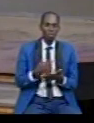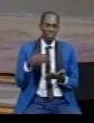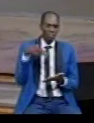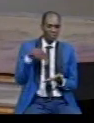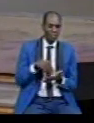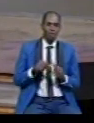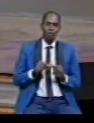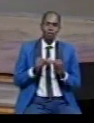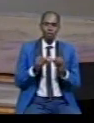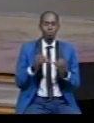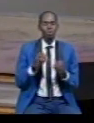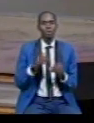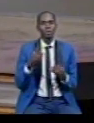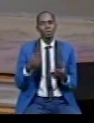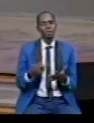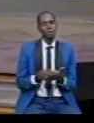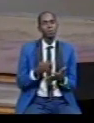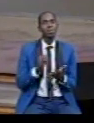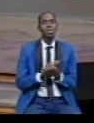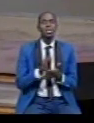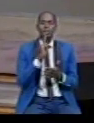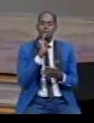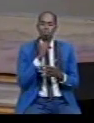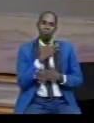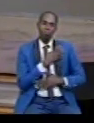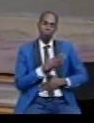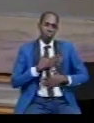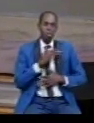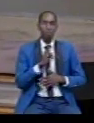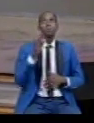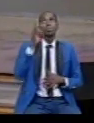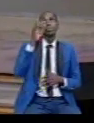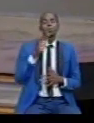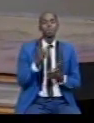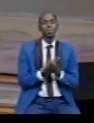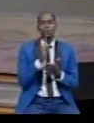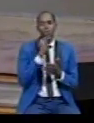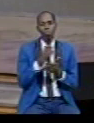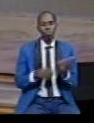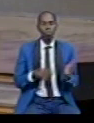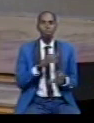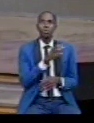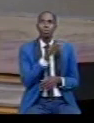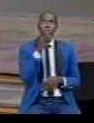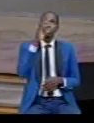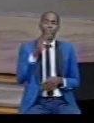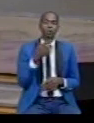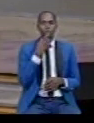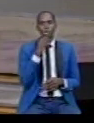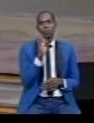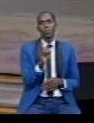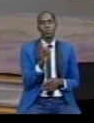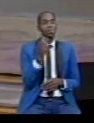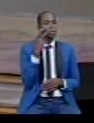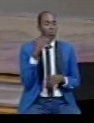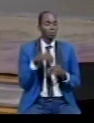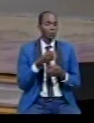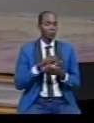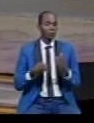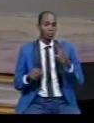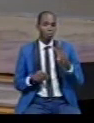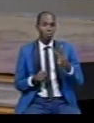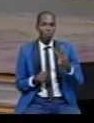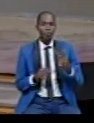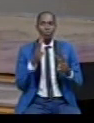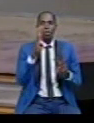gospel. That's pleasing God, and that's the demand of God. It tells us in verse 2 there, it says, "By